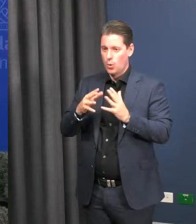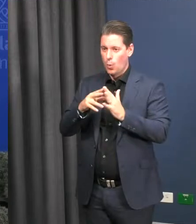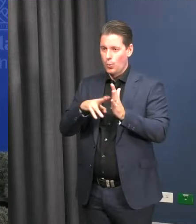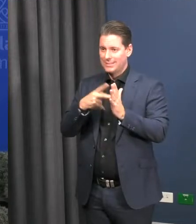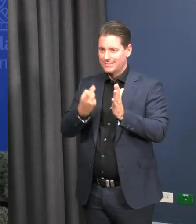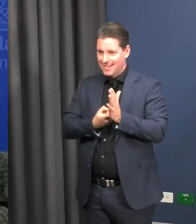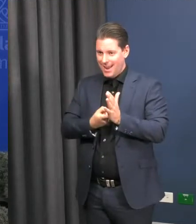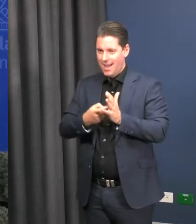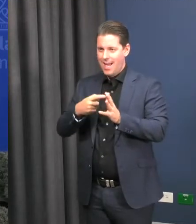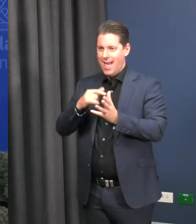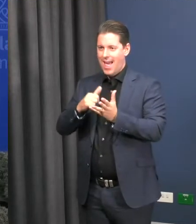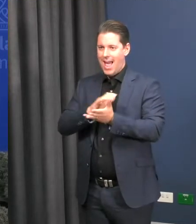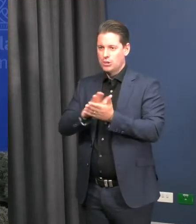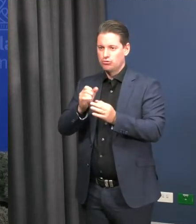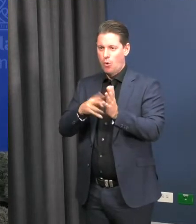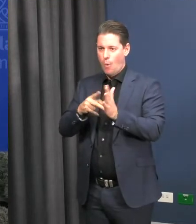Rocklea.